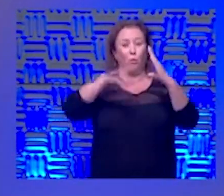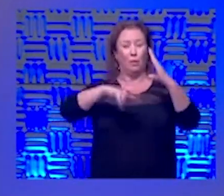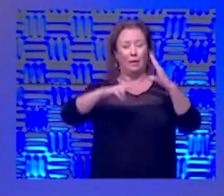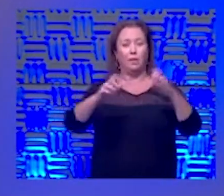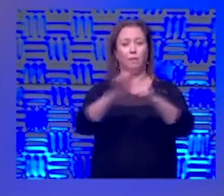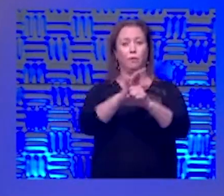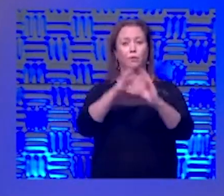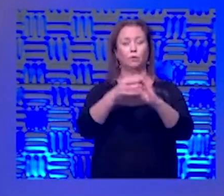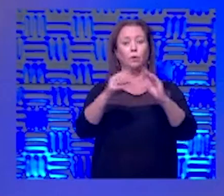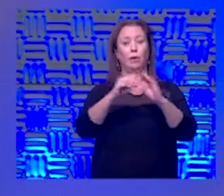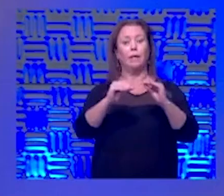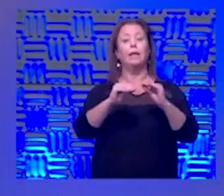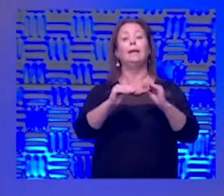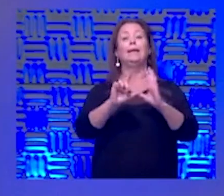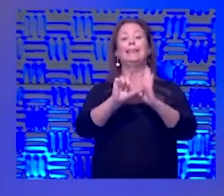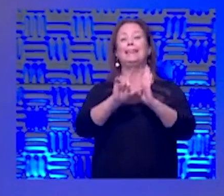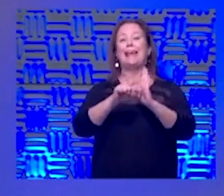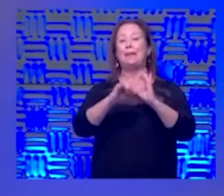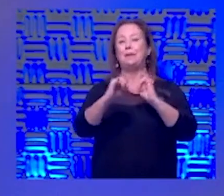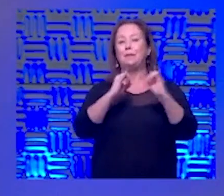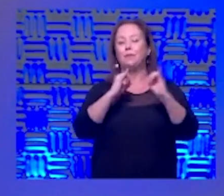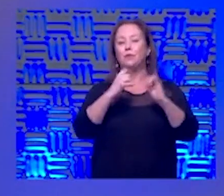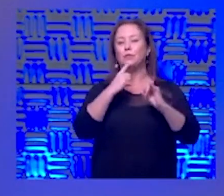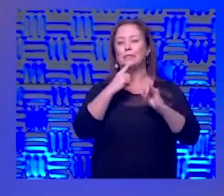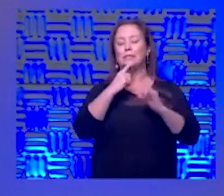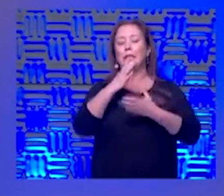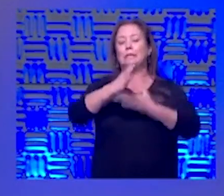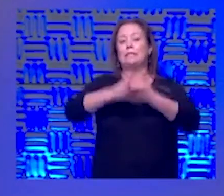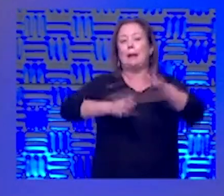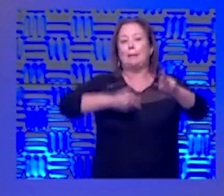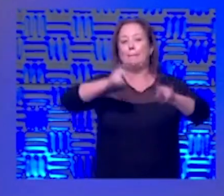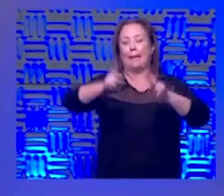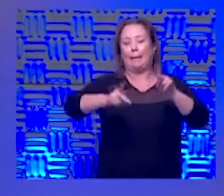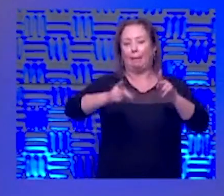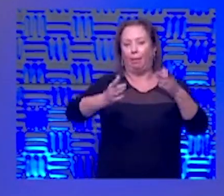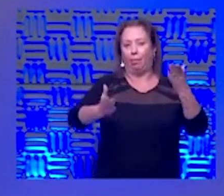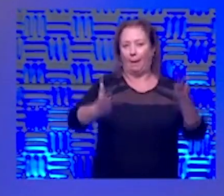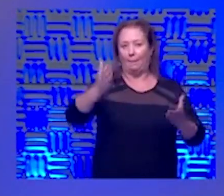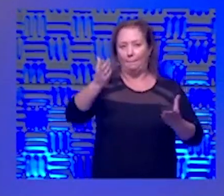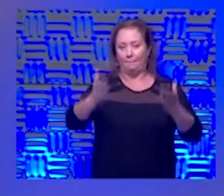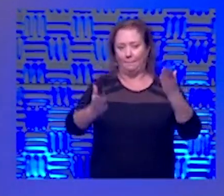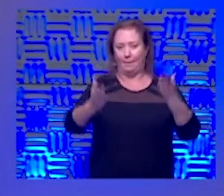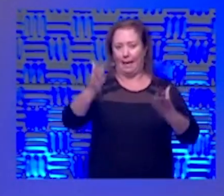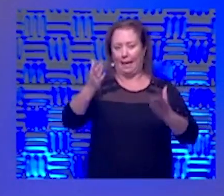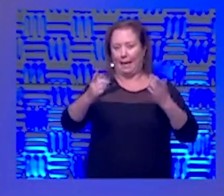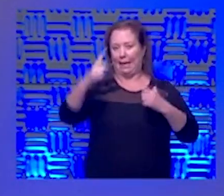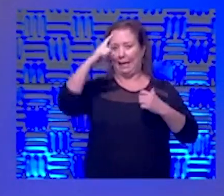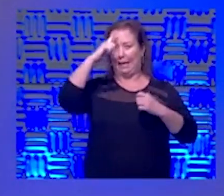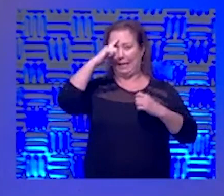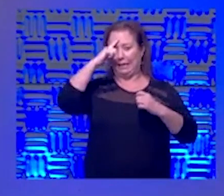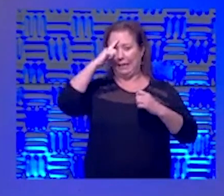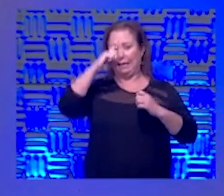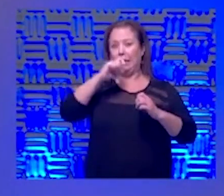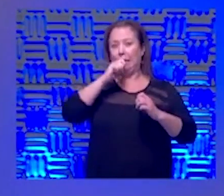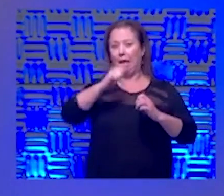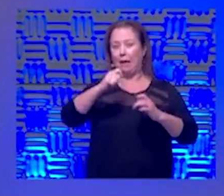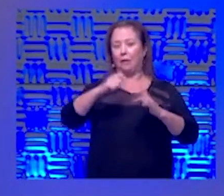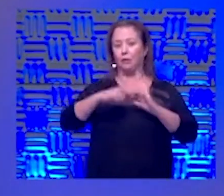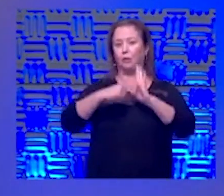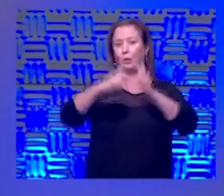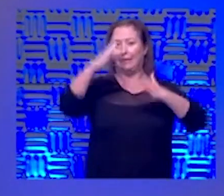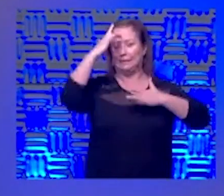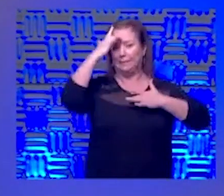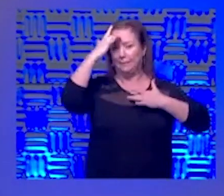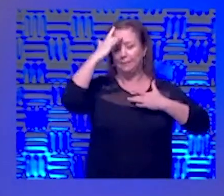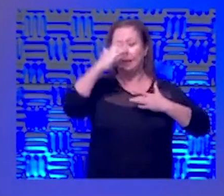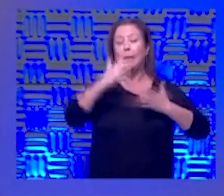that later on in the interview, she also said, but some people may be what they think is asymptomatic, and we kind of touched on this,